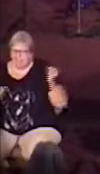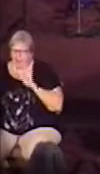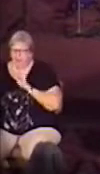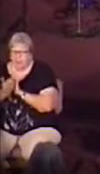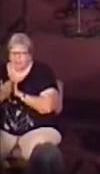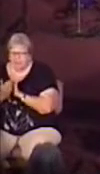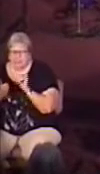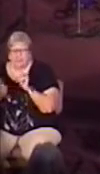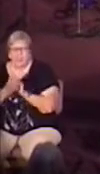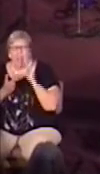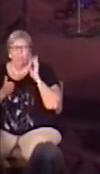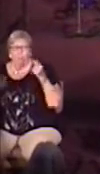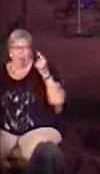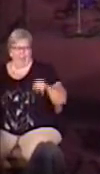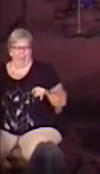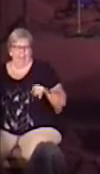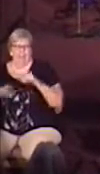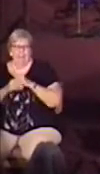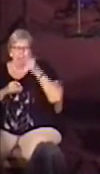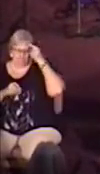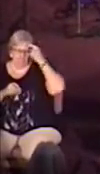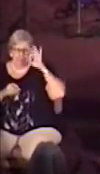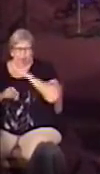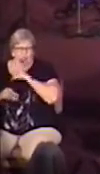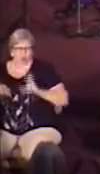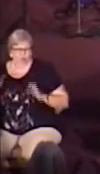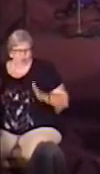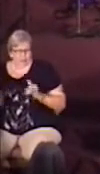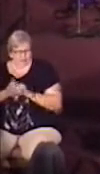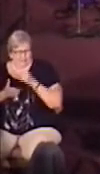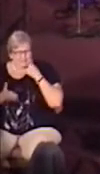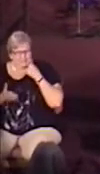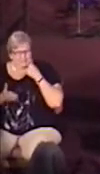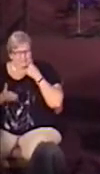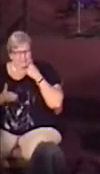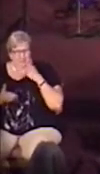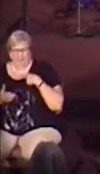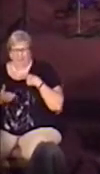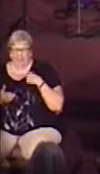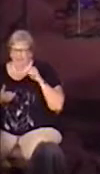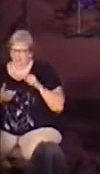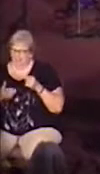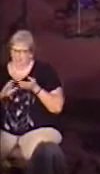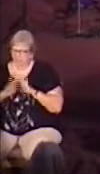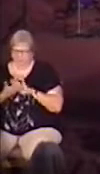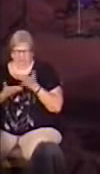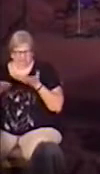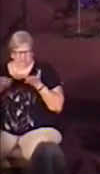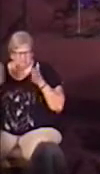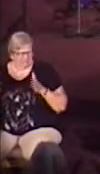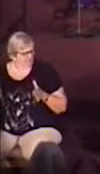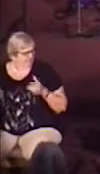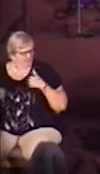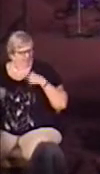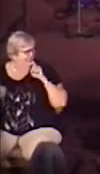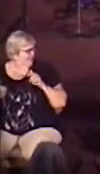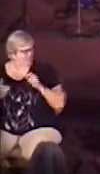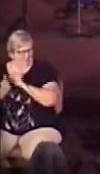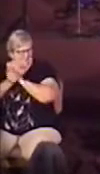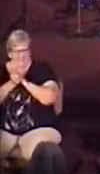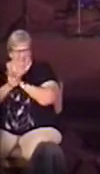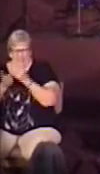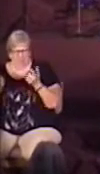confrontation that would have taken place in the mind of a Christian that says, I've got to be a servant? I've got to be a